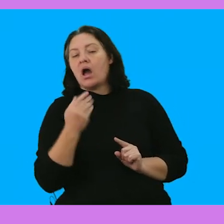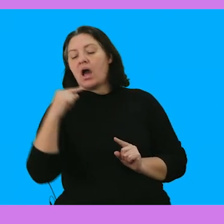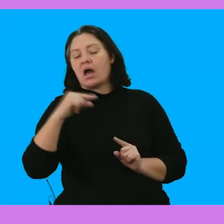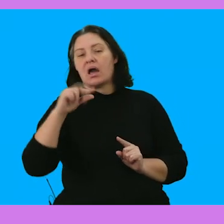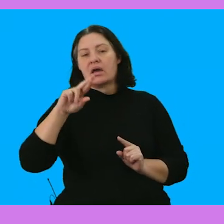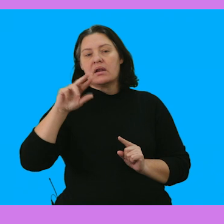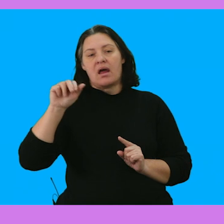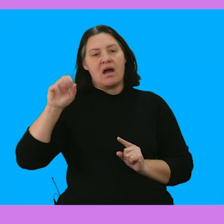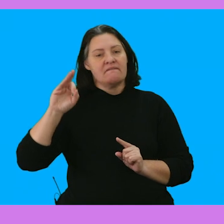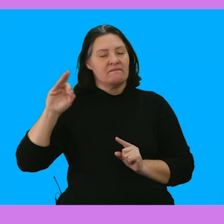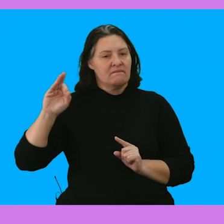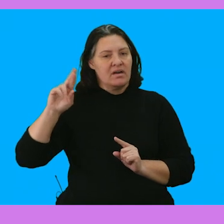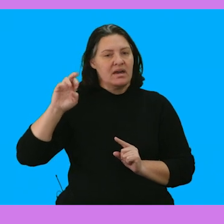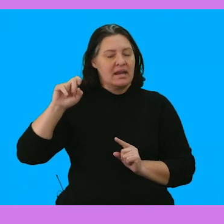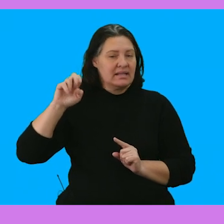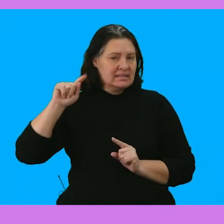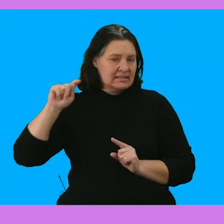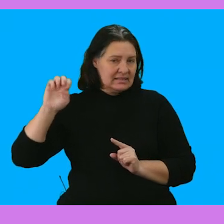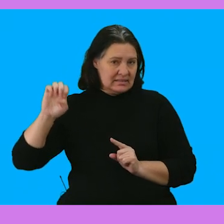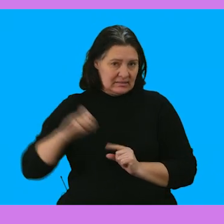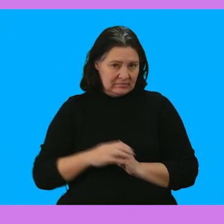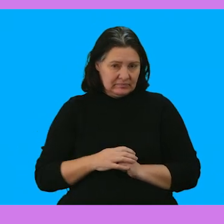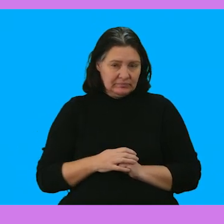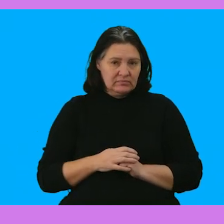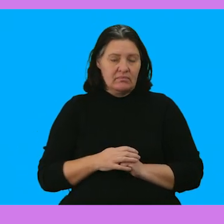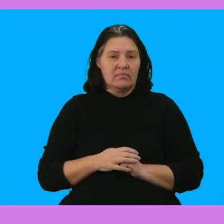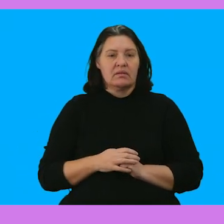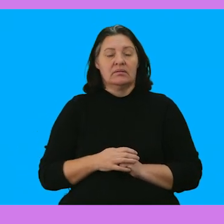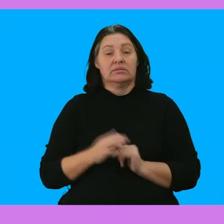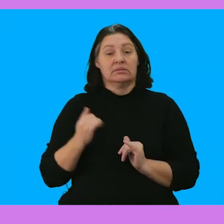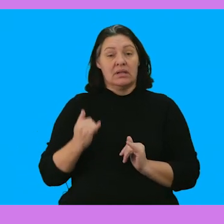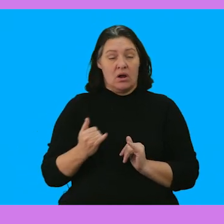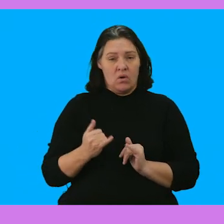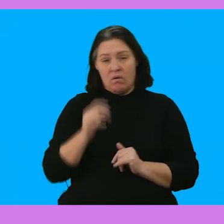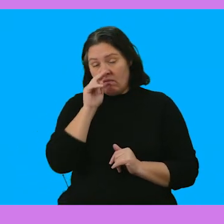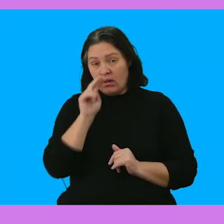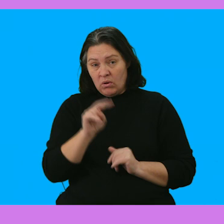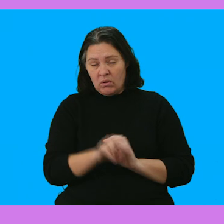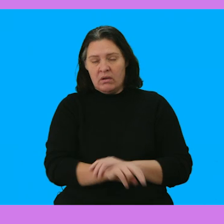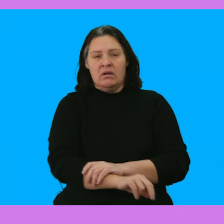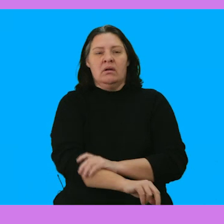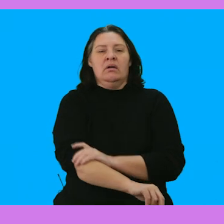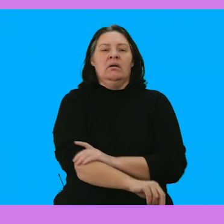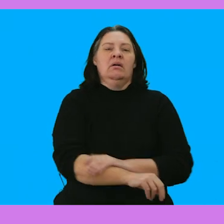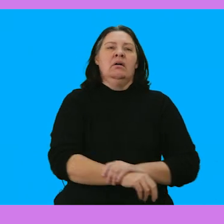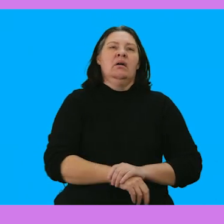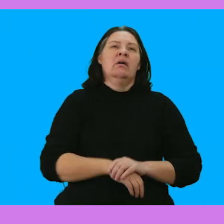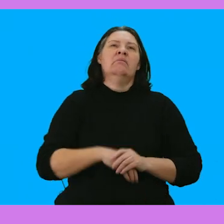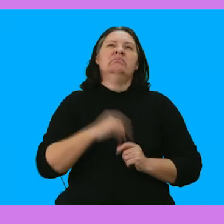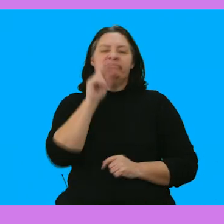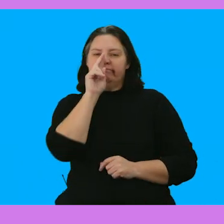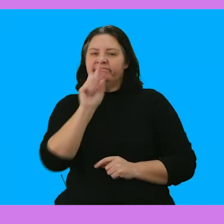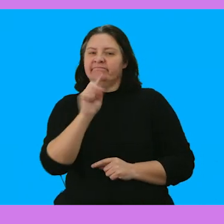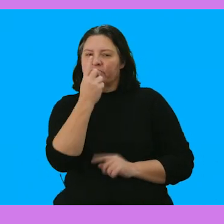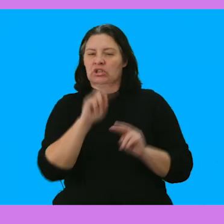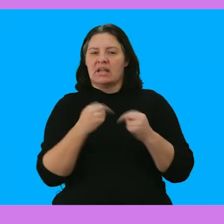is Graafrenet. Now there we see Graafrenet. Okay, so now if you look, here's Hermanus,